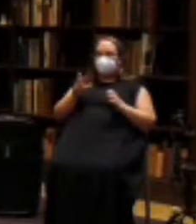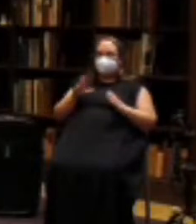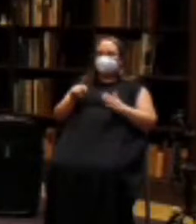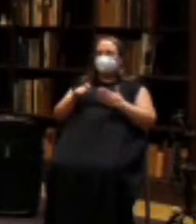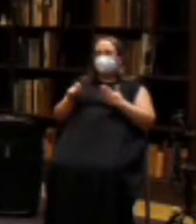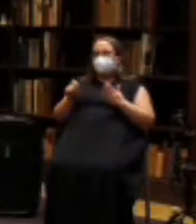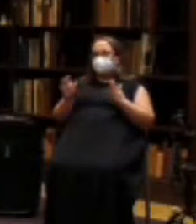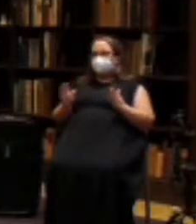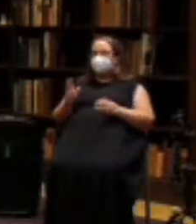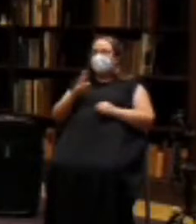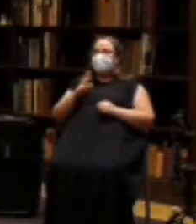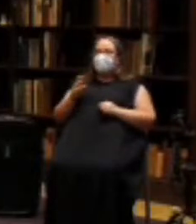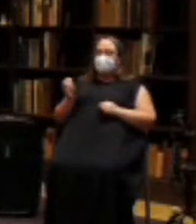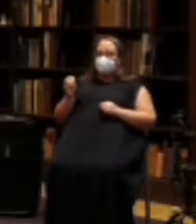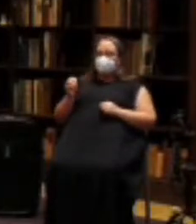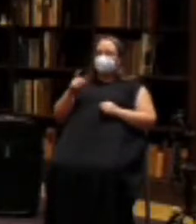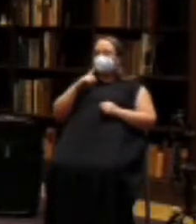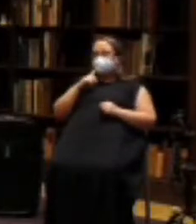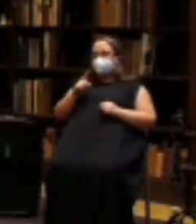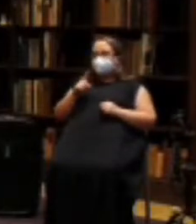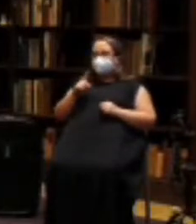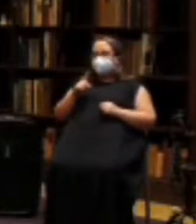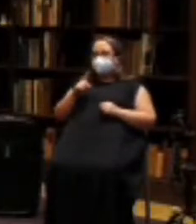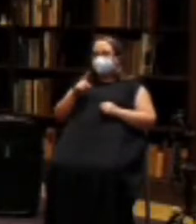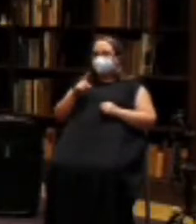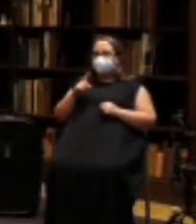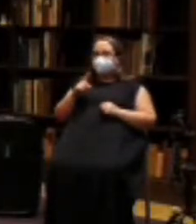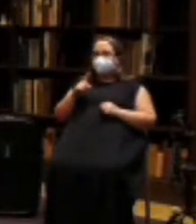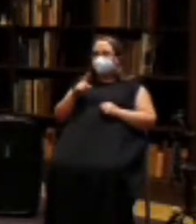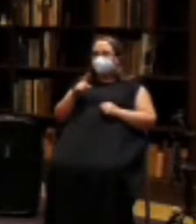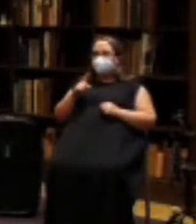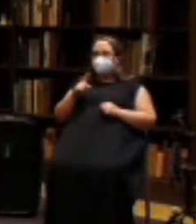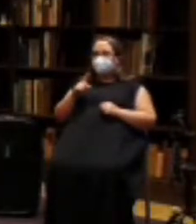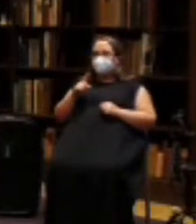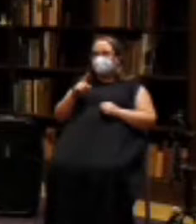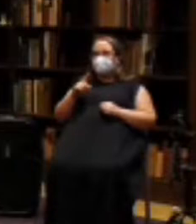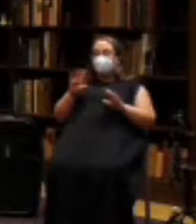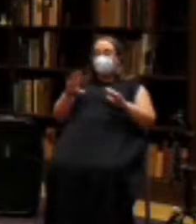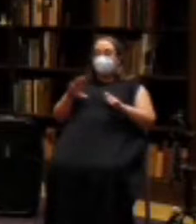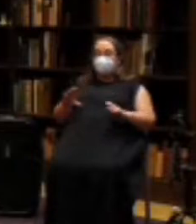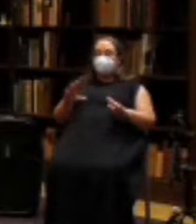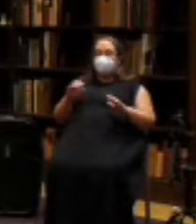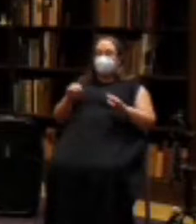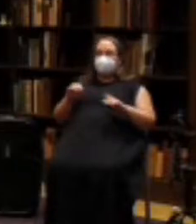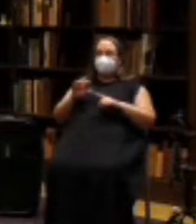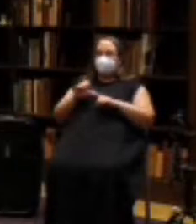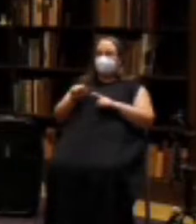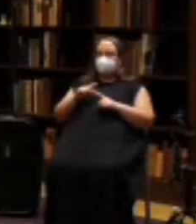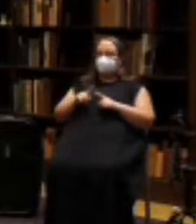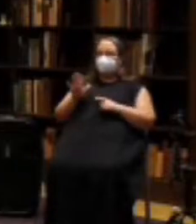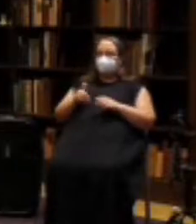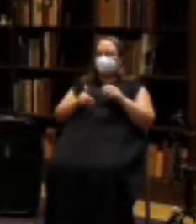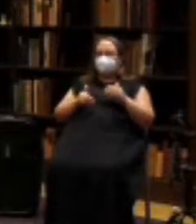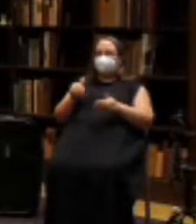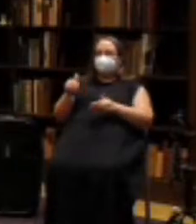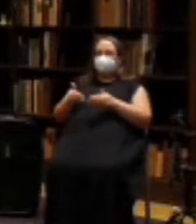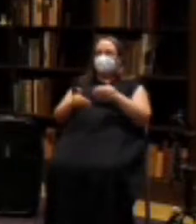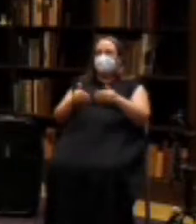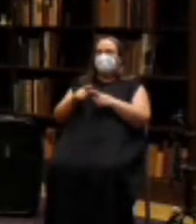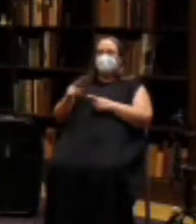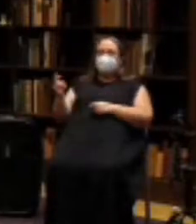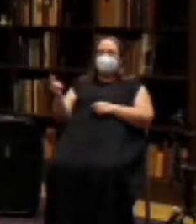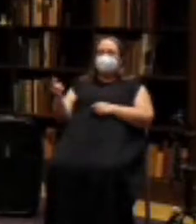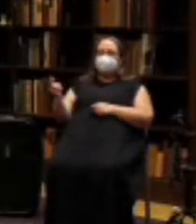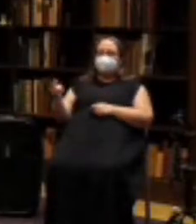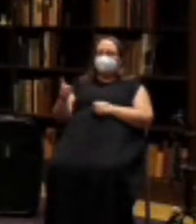writers. And it's really been gratifying and amazing to introduce them to this